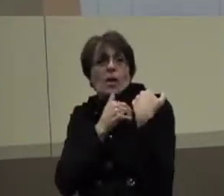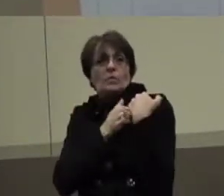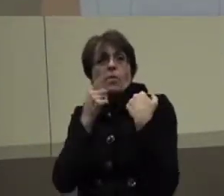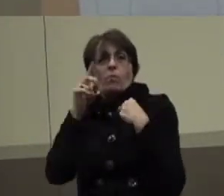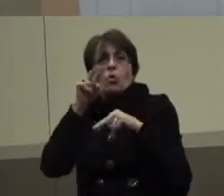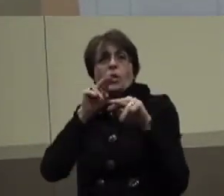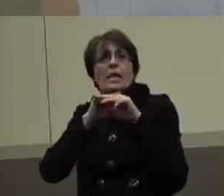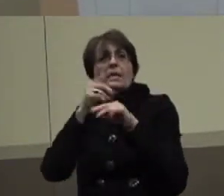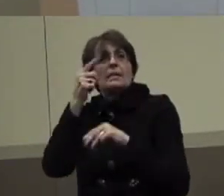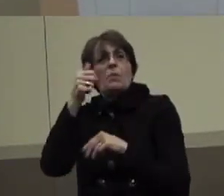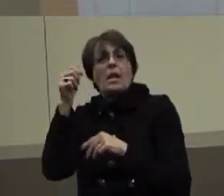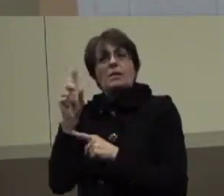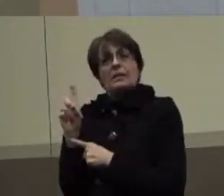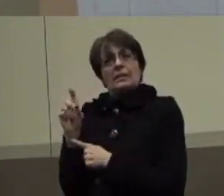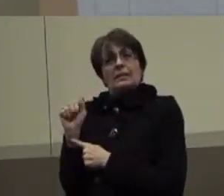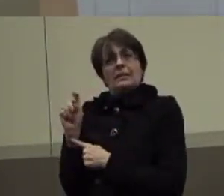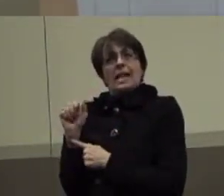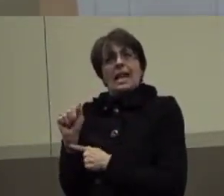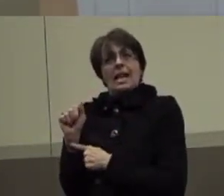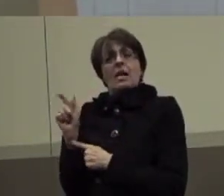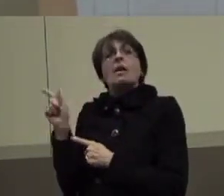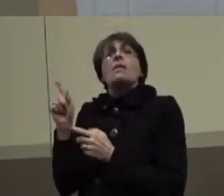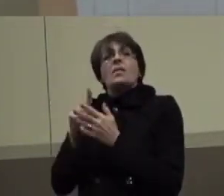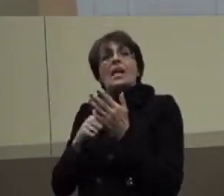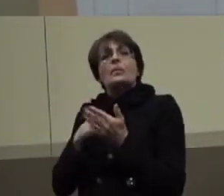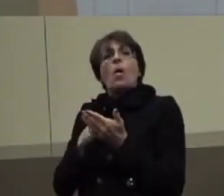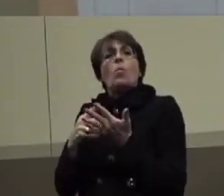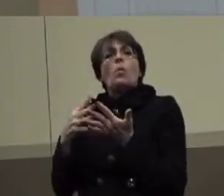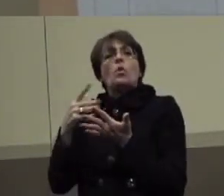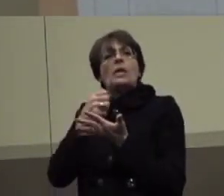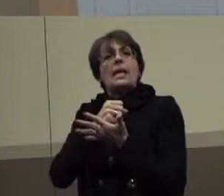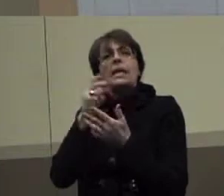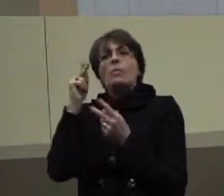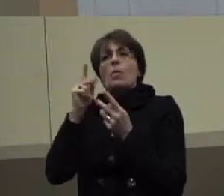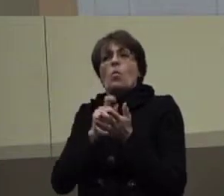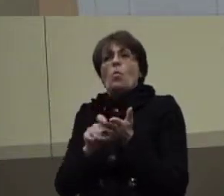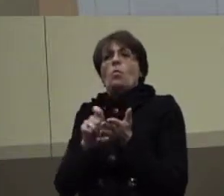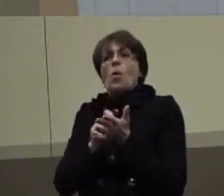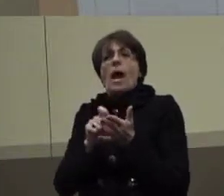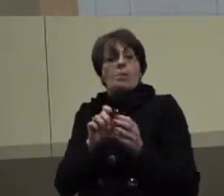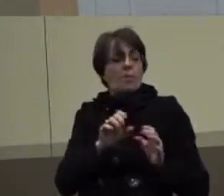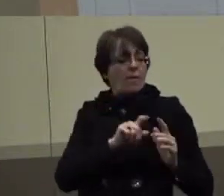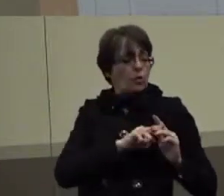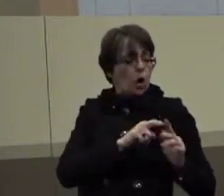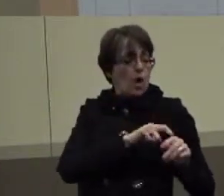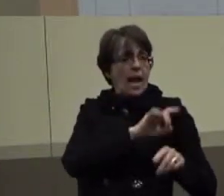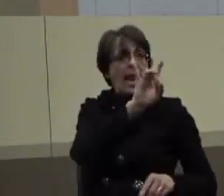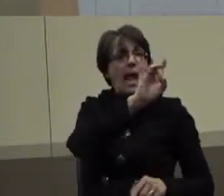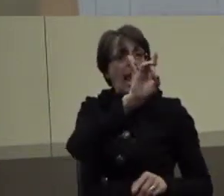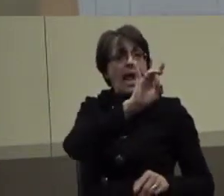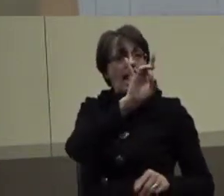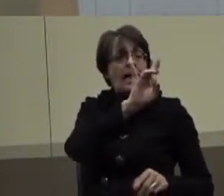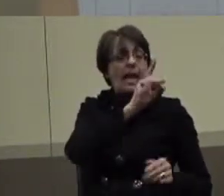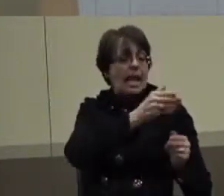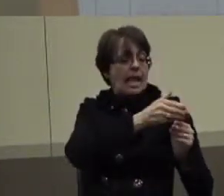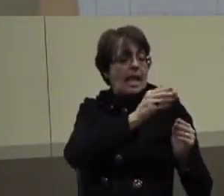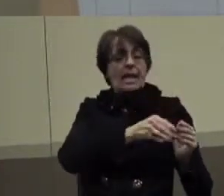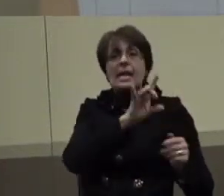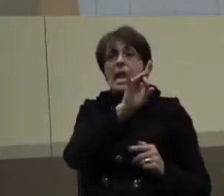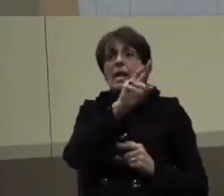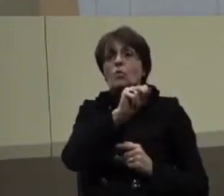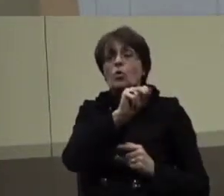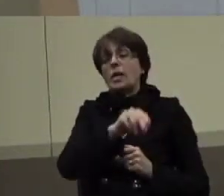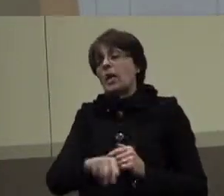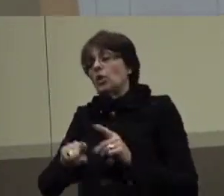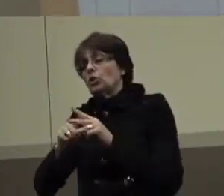responsible for looking at someone else's data, this is what we were getting. People would write the behavior started at 8 o'clock and ended at 8:30.